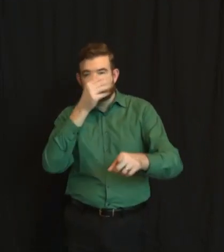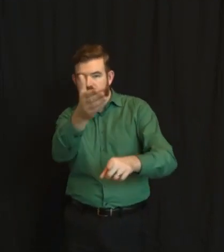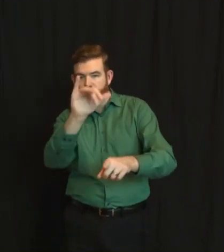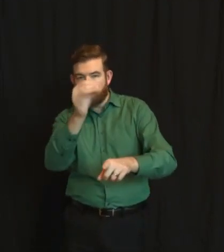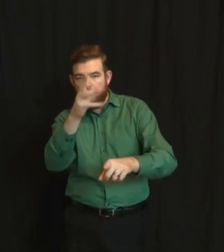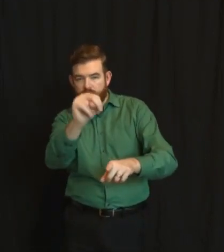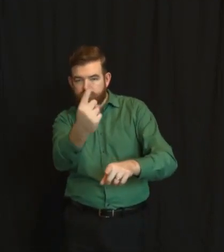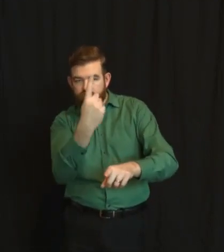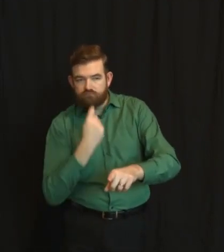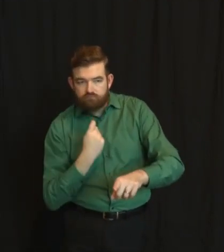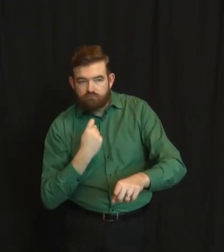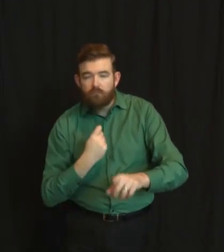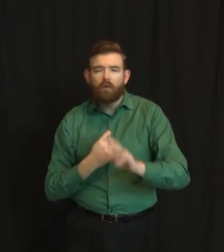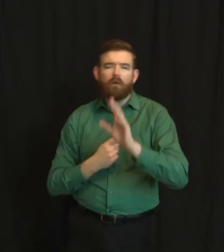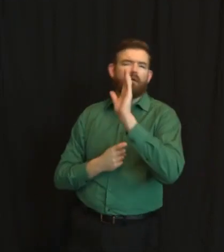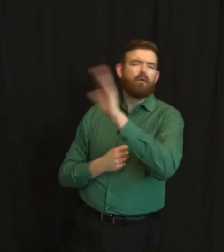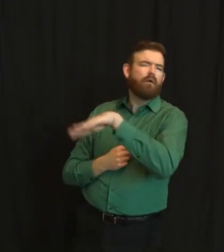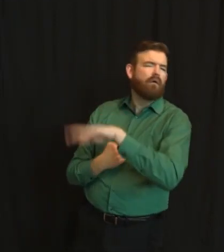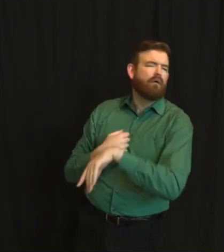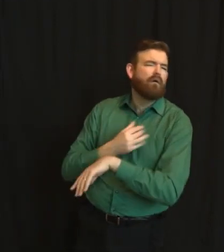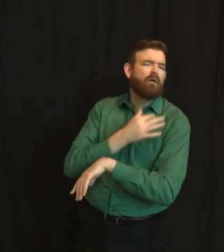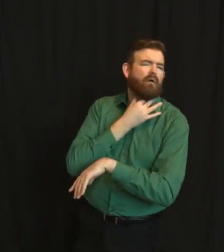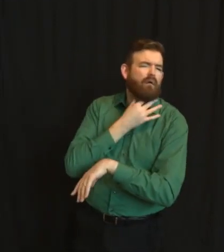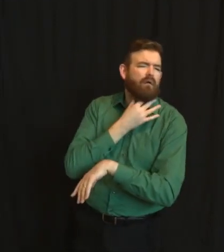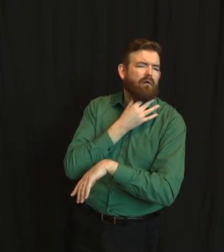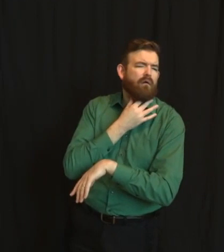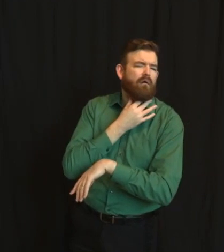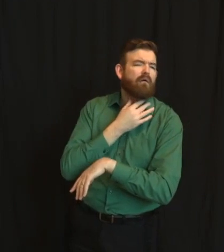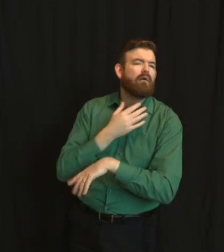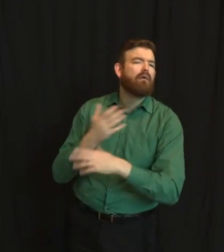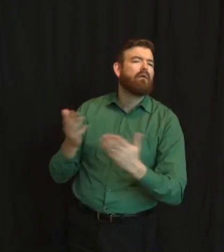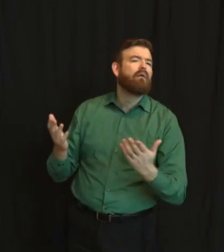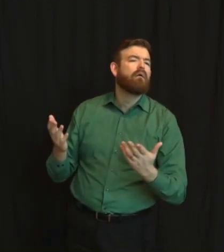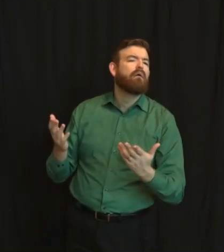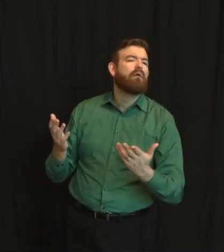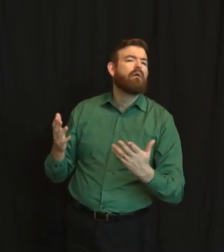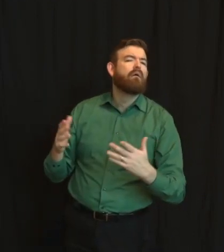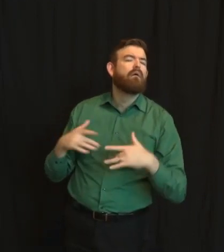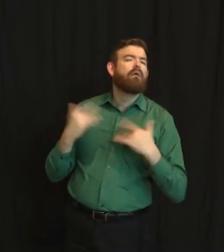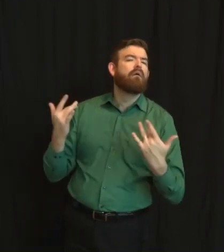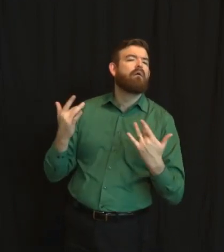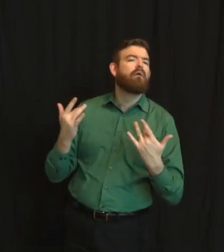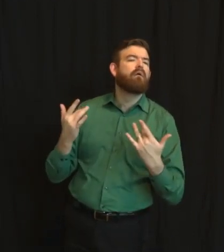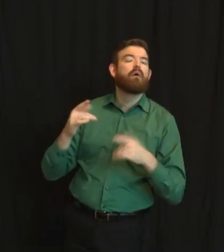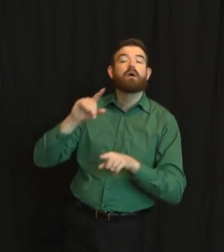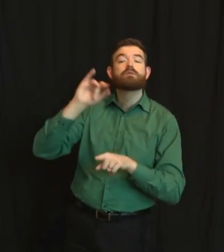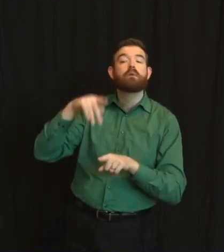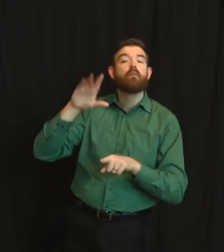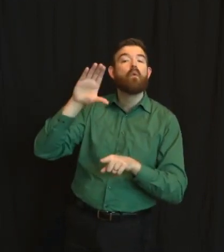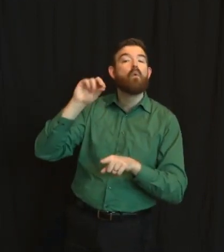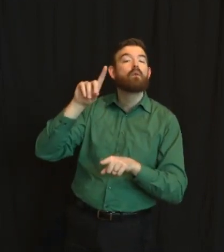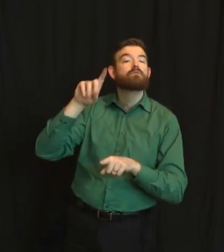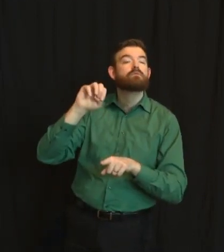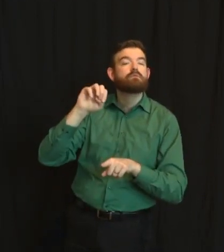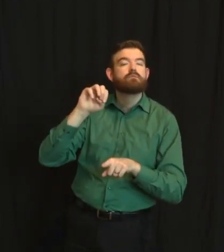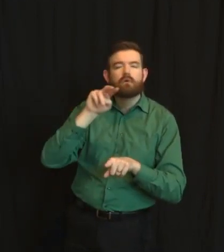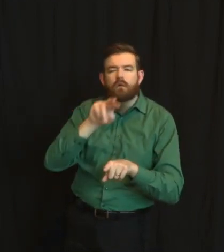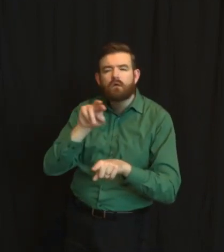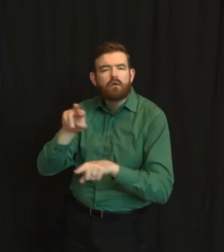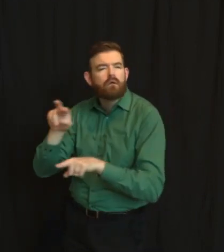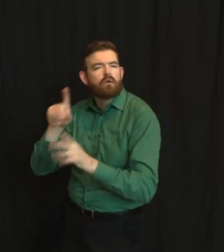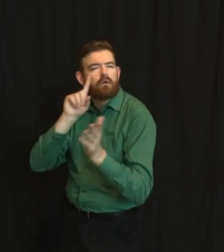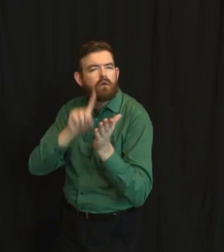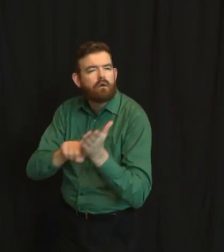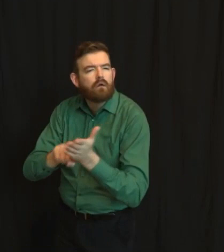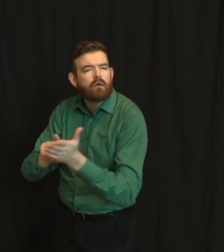an update on the release of data by zip code, case data, if that's coming? Also, a breakdown on where discharged patients are